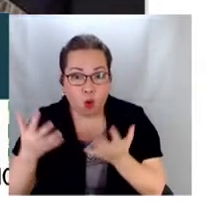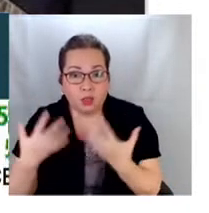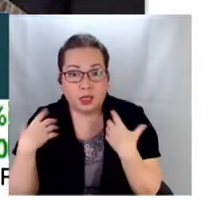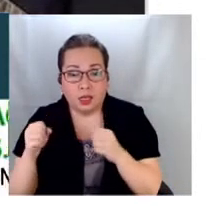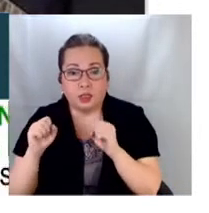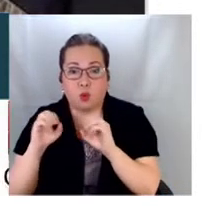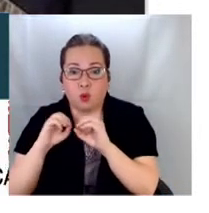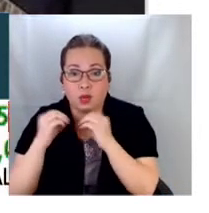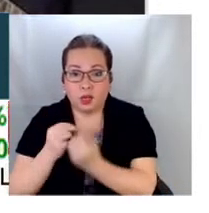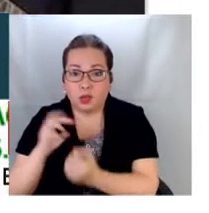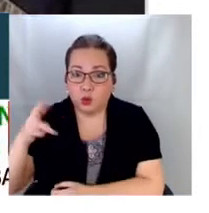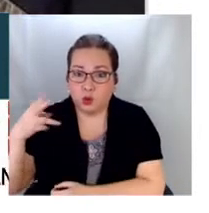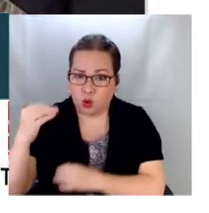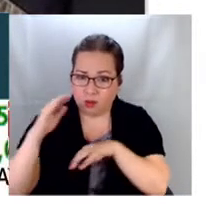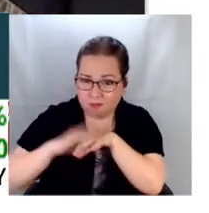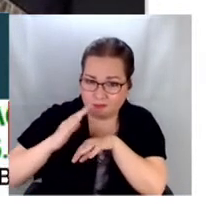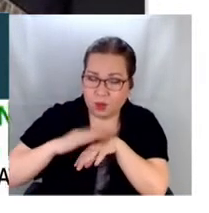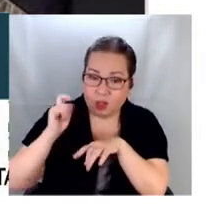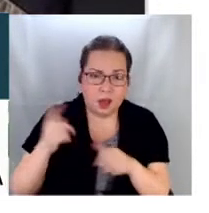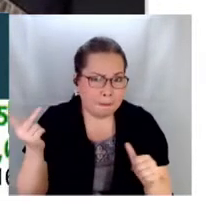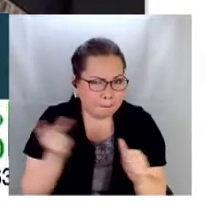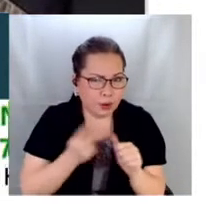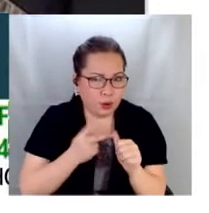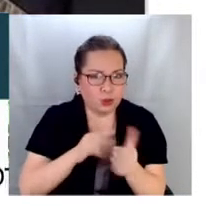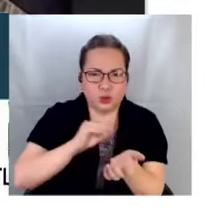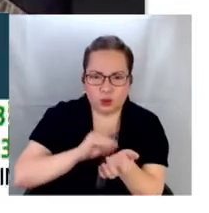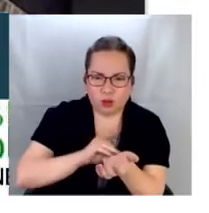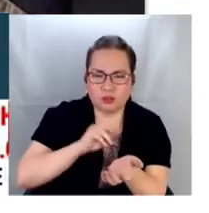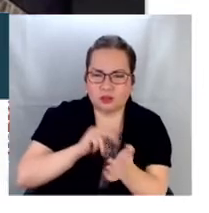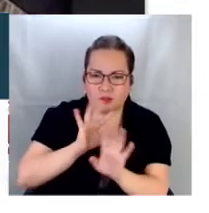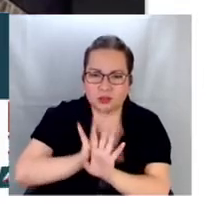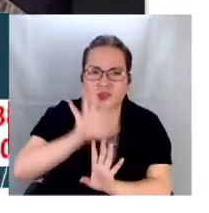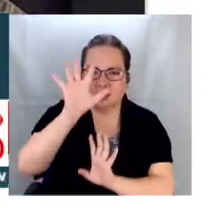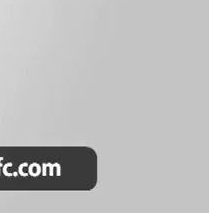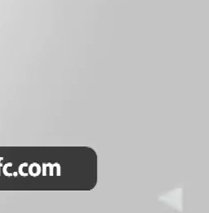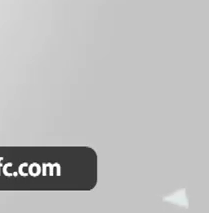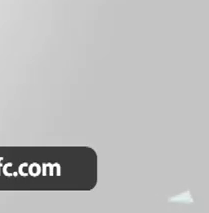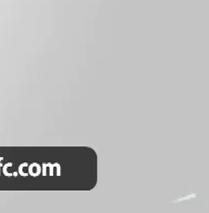workers natin, mga frontliners. Tapos bigla may sisingit na ganun, niwala nga sa priority list.